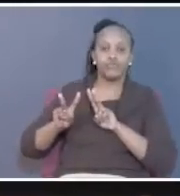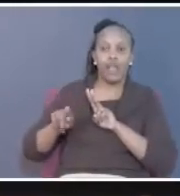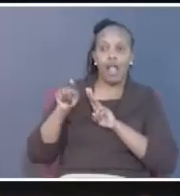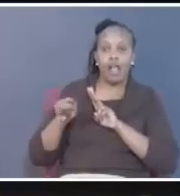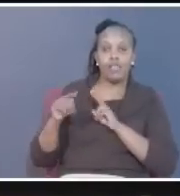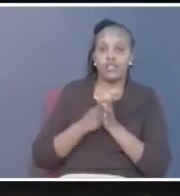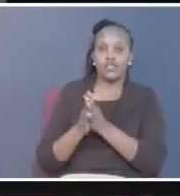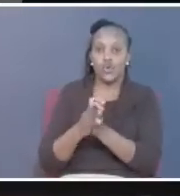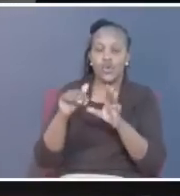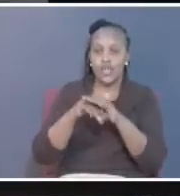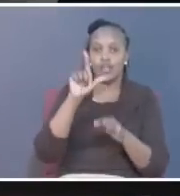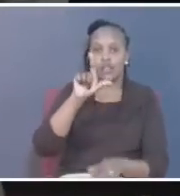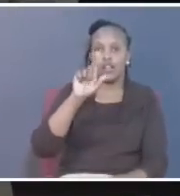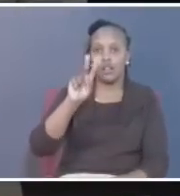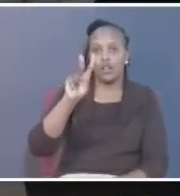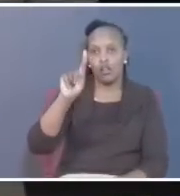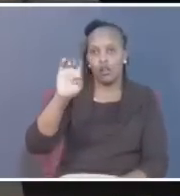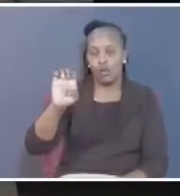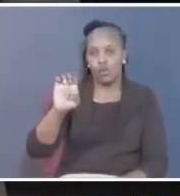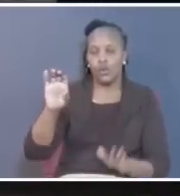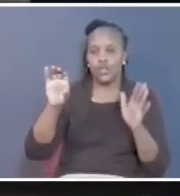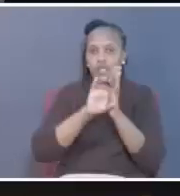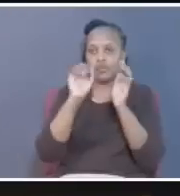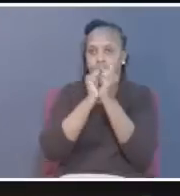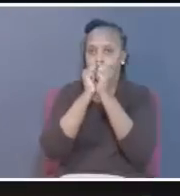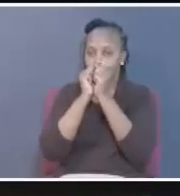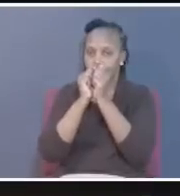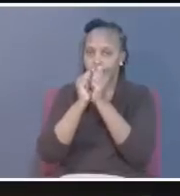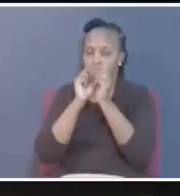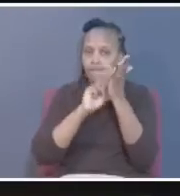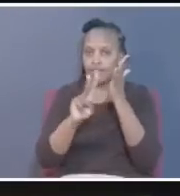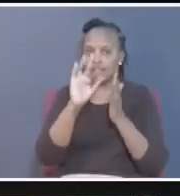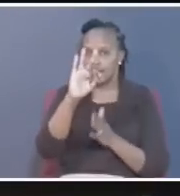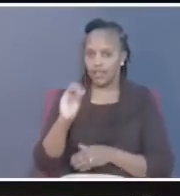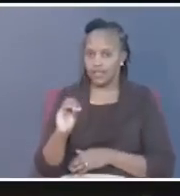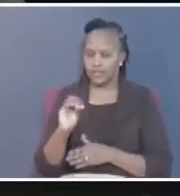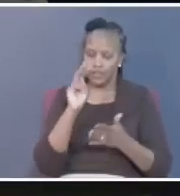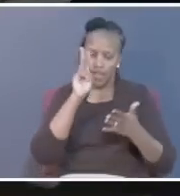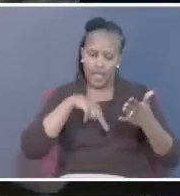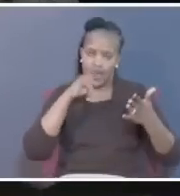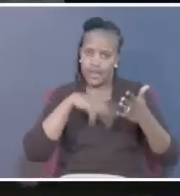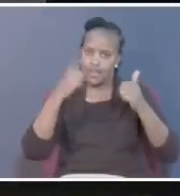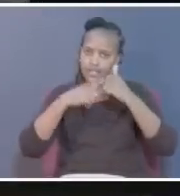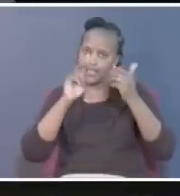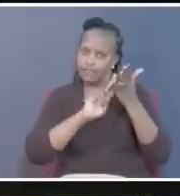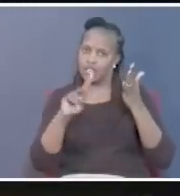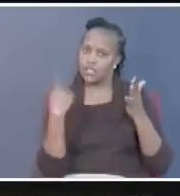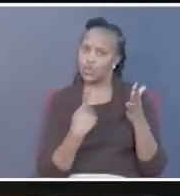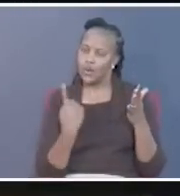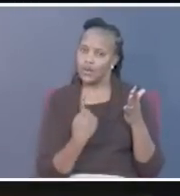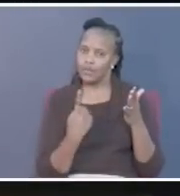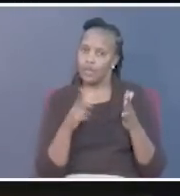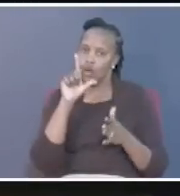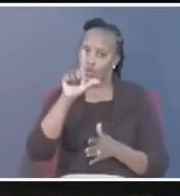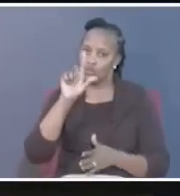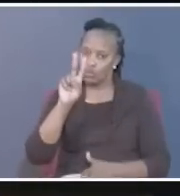Luke, chapter 10, from verse 30 onwards. I just want to read 6 verses. That's Luke chapter 10. So